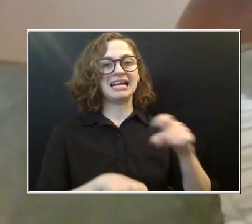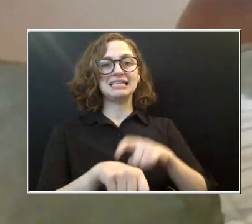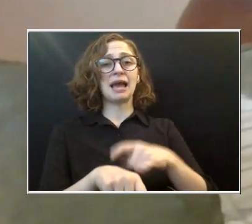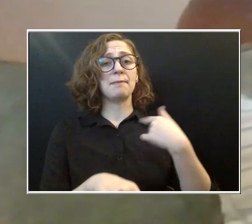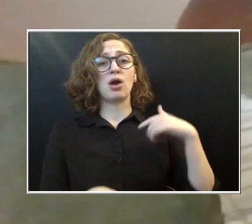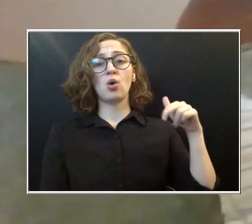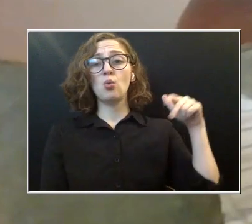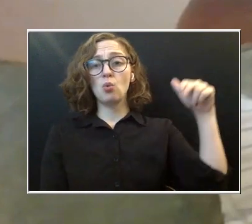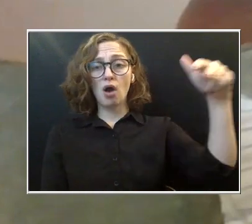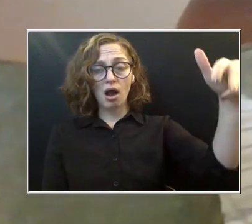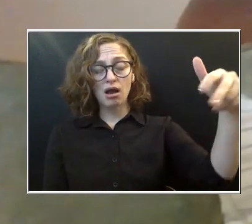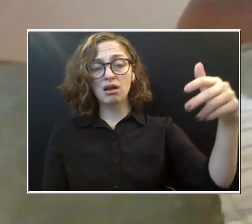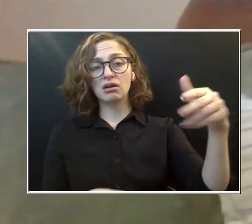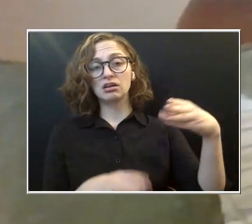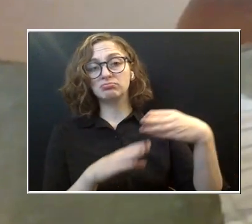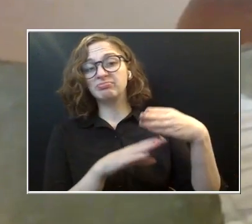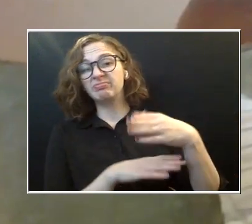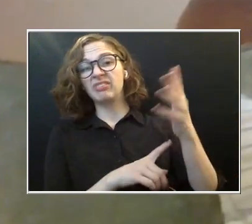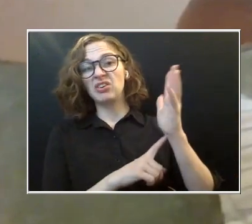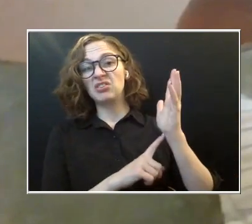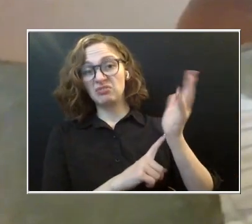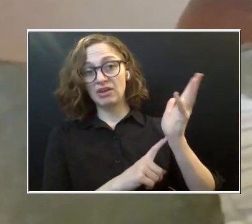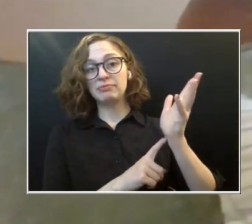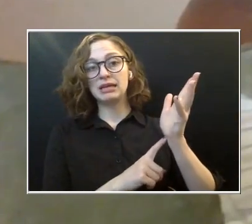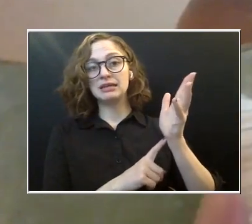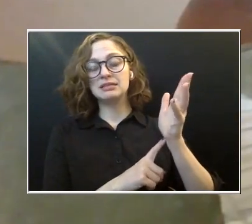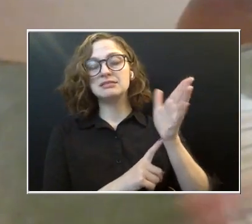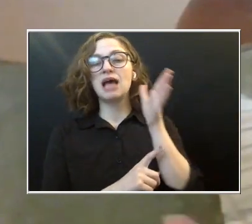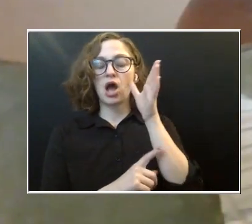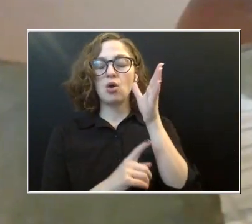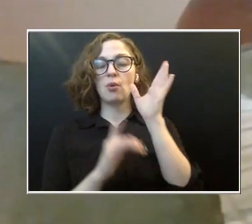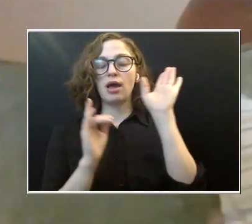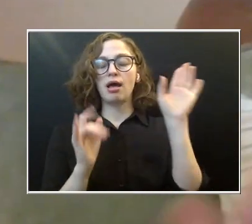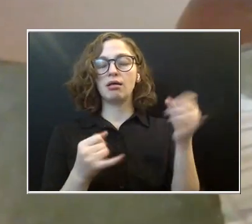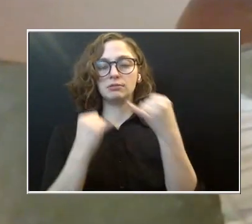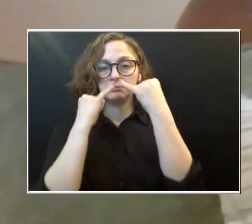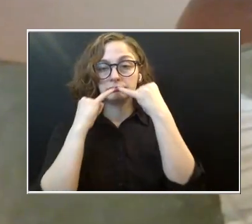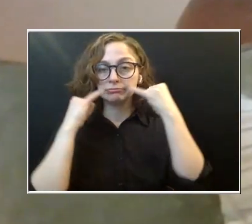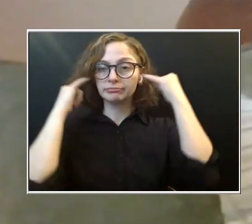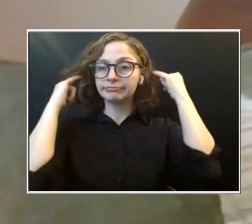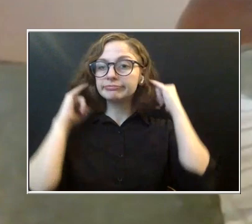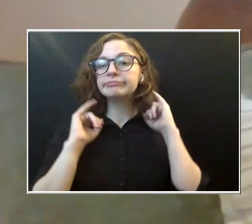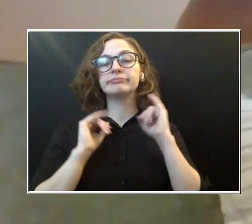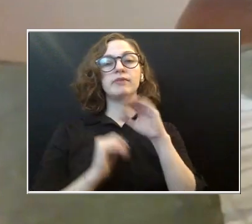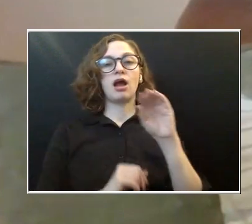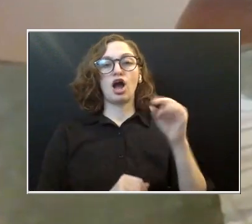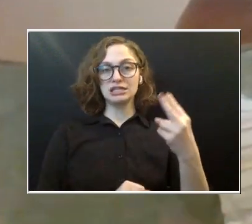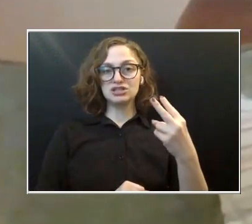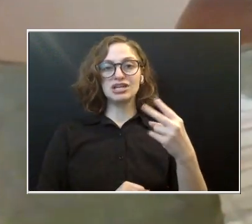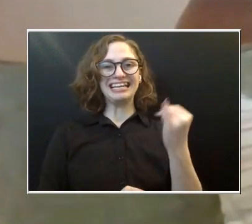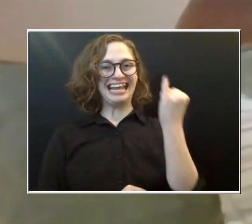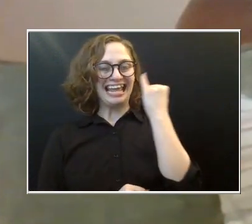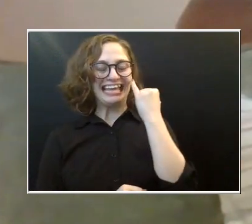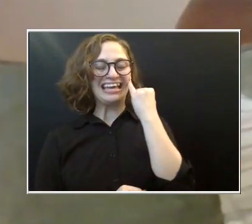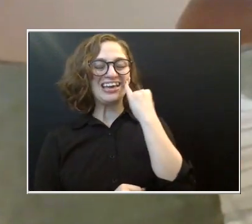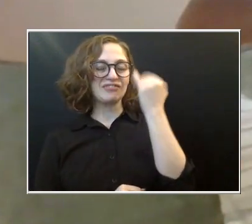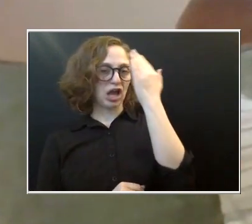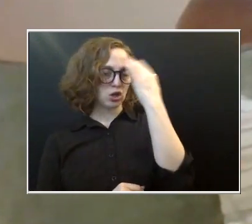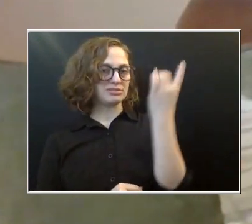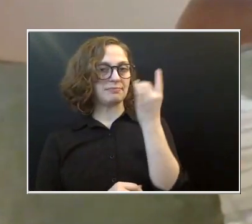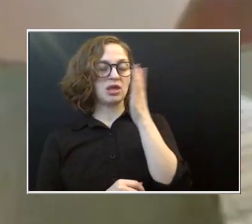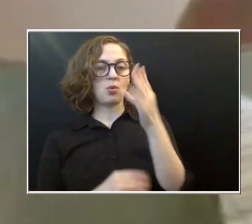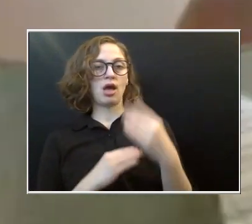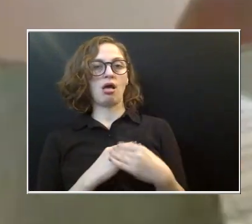going to last more than 5 minutes. I'll be wearing my oxygen. If I know I'm going to be doing something that will cause me to be emotional, I'll be wearing my